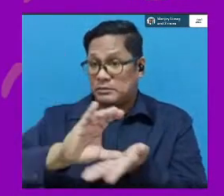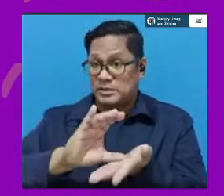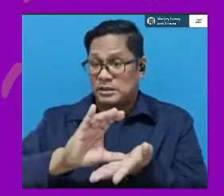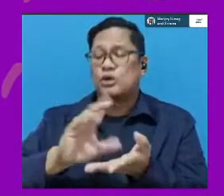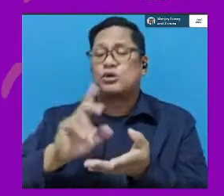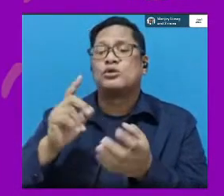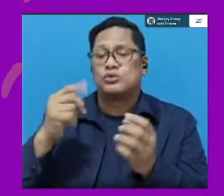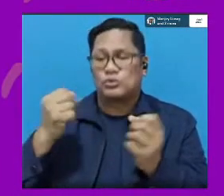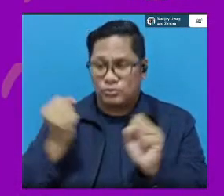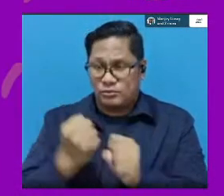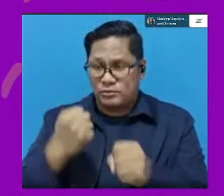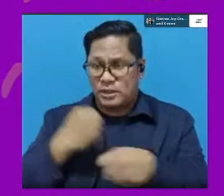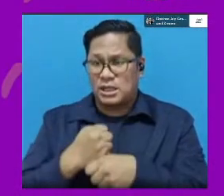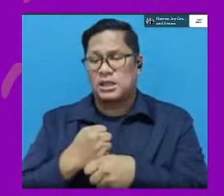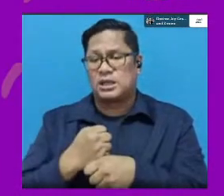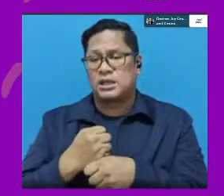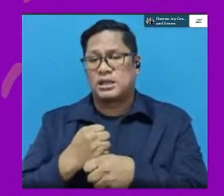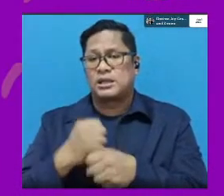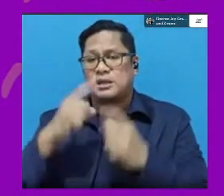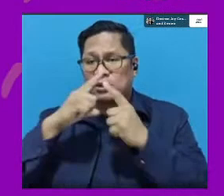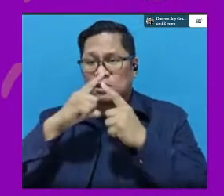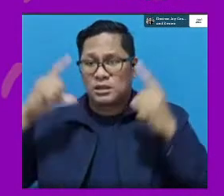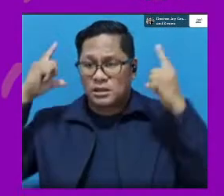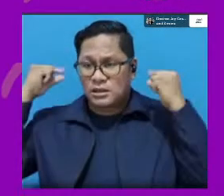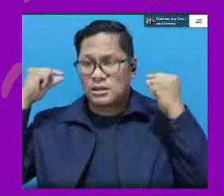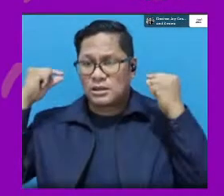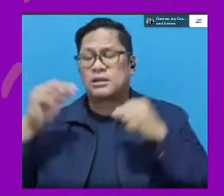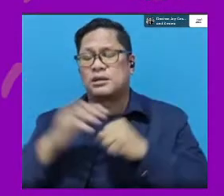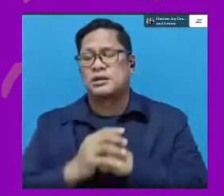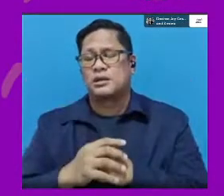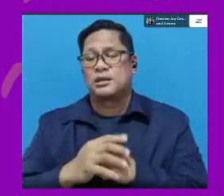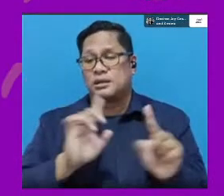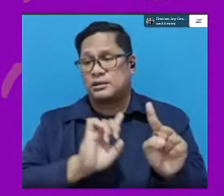produce face masks and other